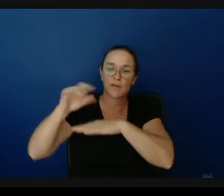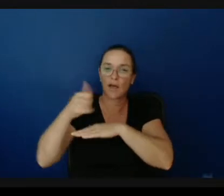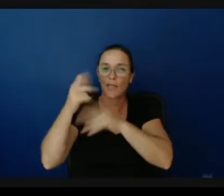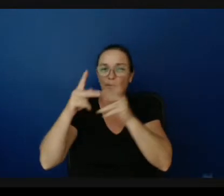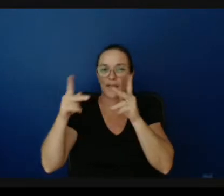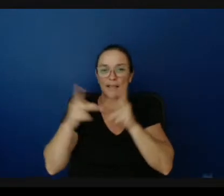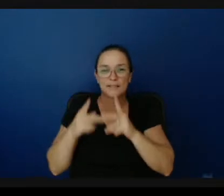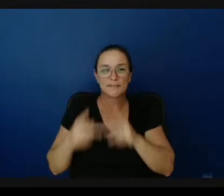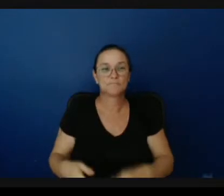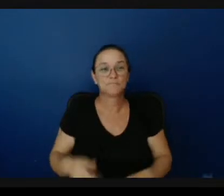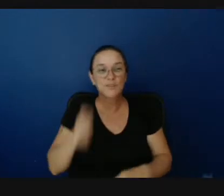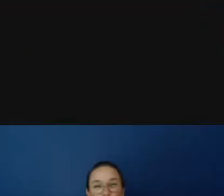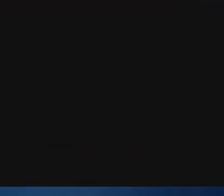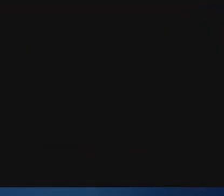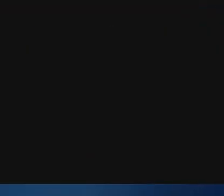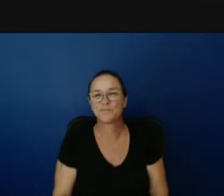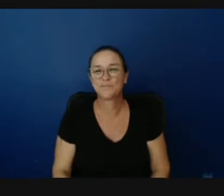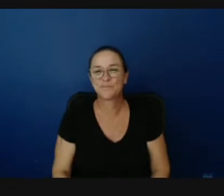Yeah, pretty cool.